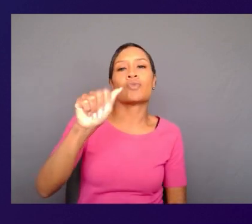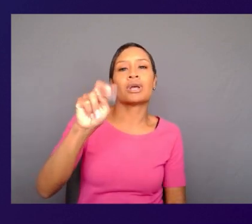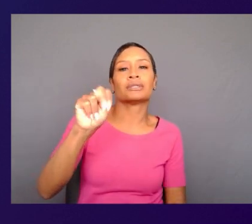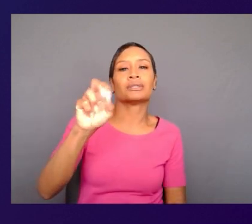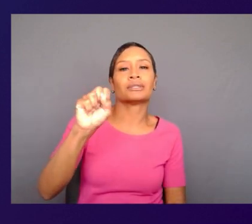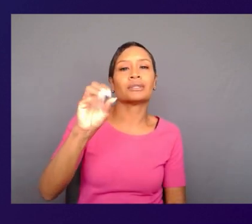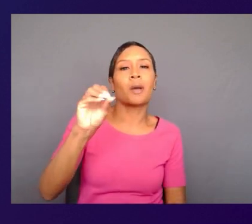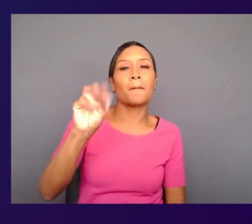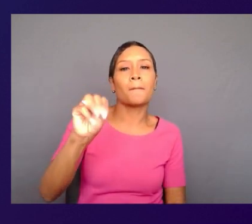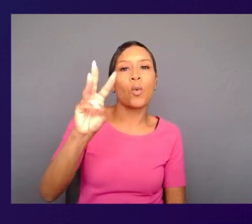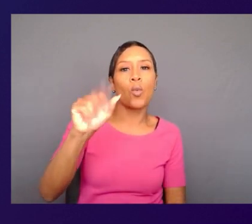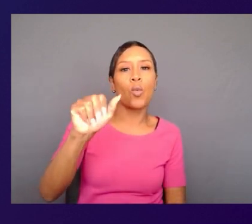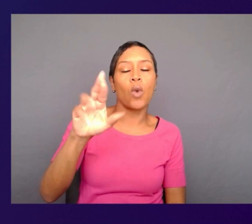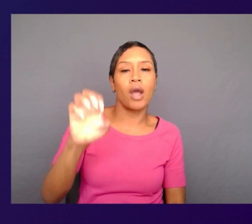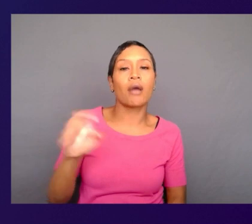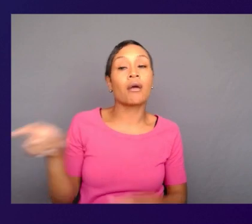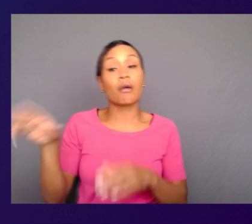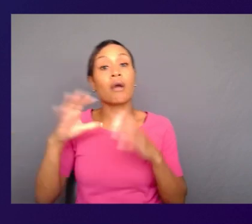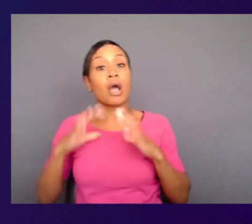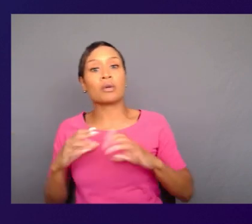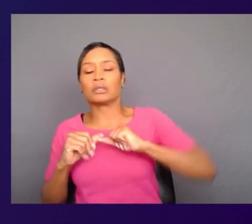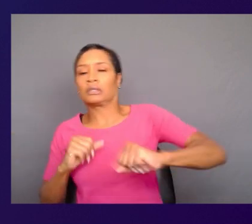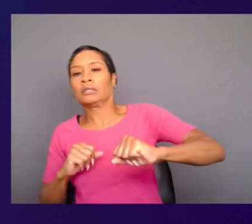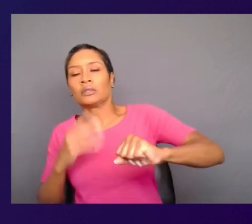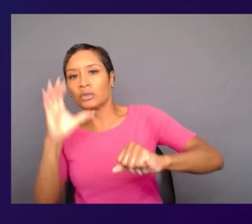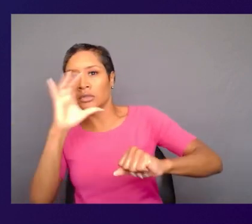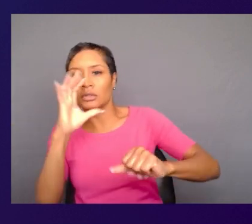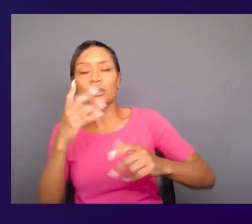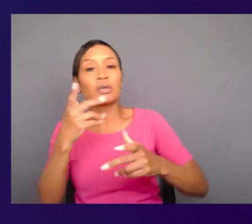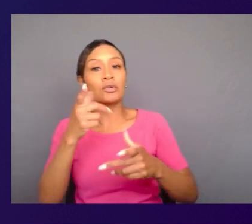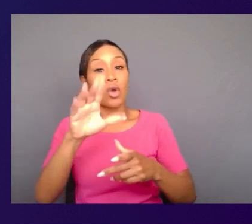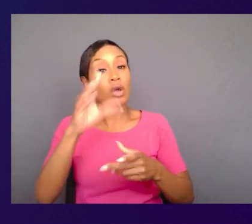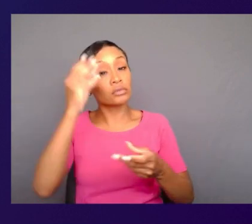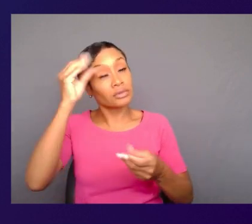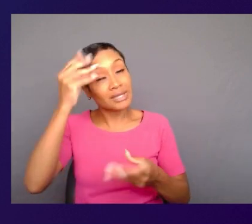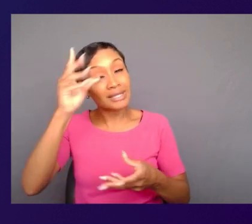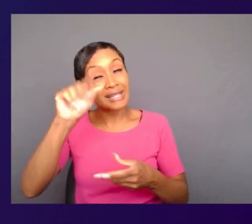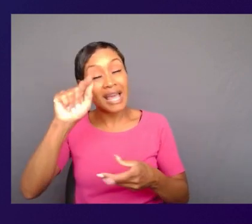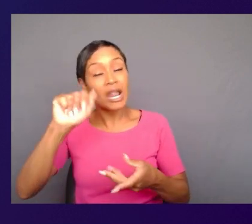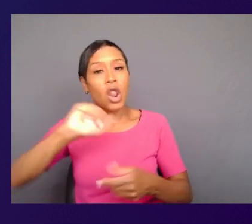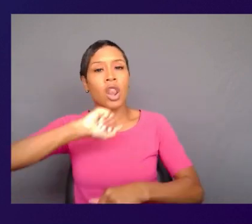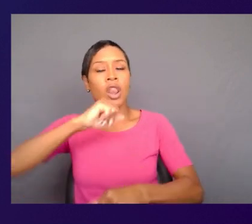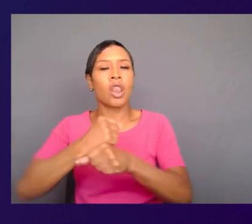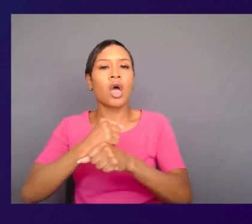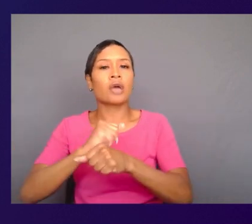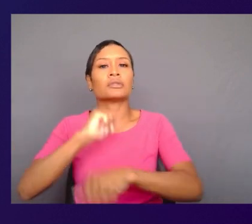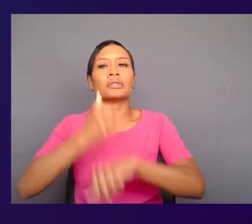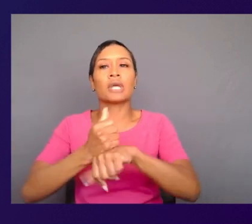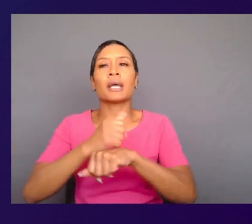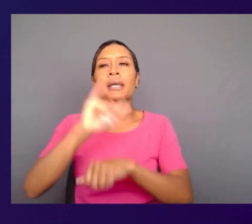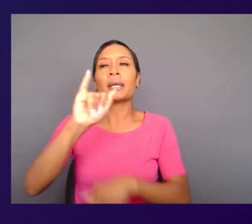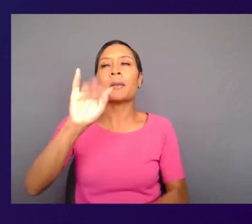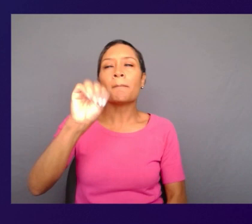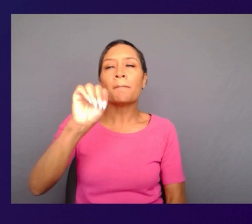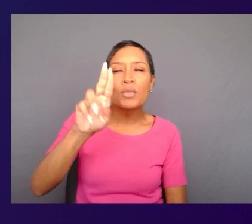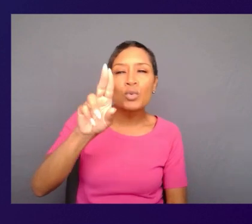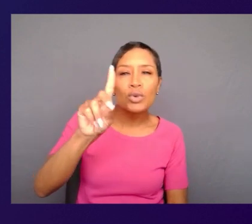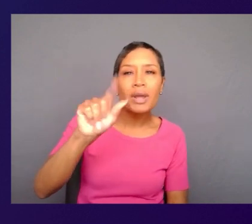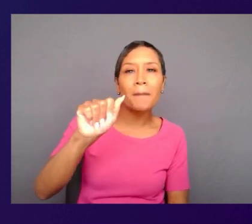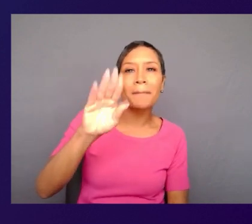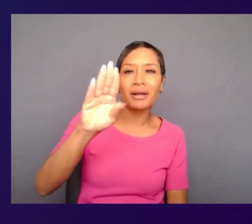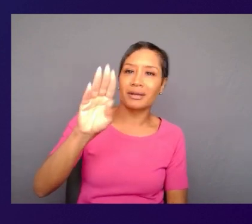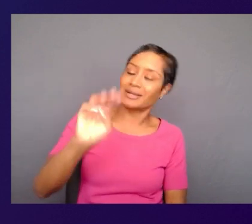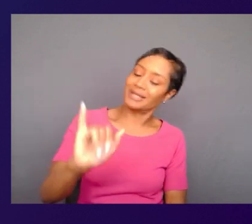protect against ransomware. With the ability to lock your data and put it into an immutable state, customers can leverage SnapLock